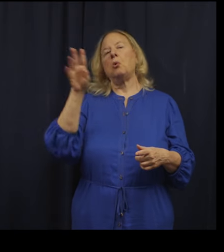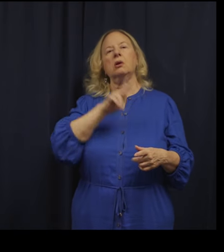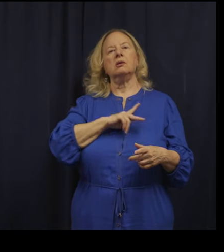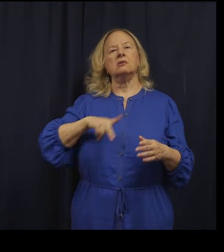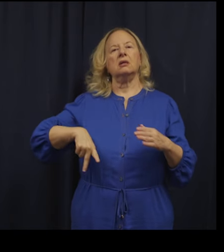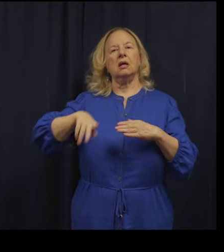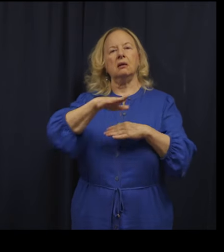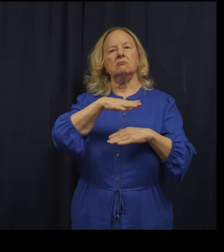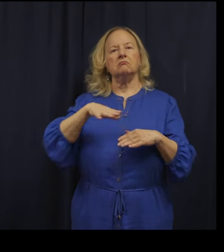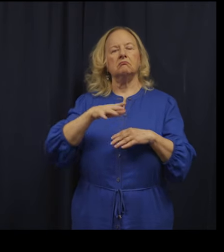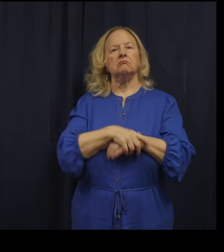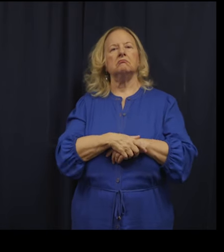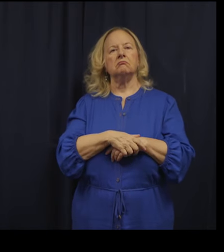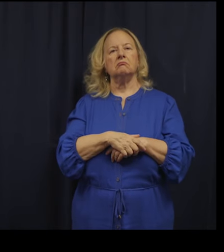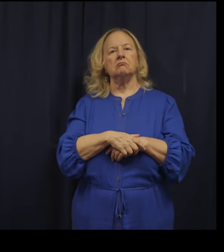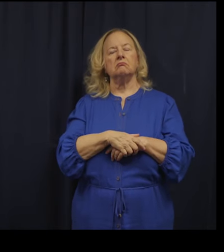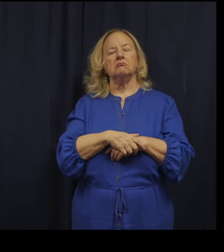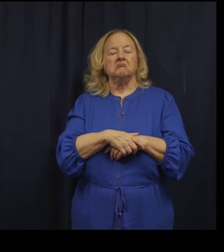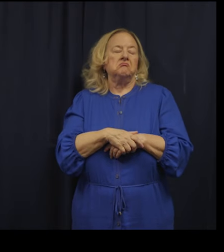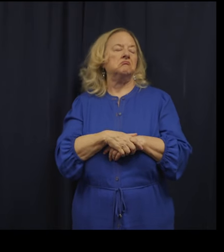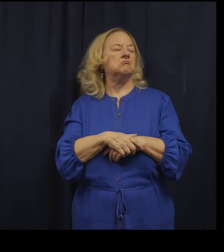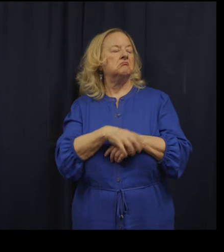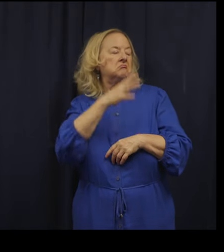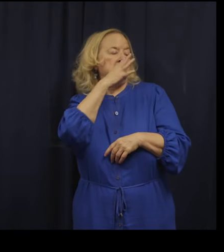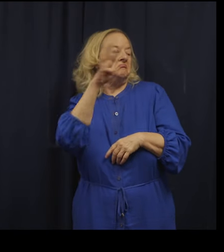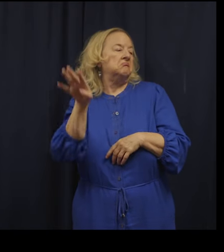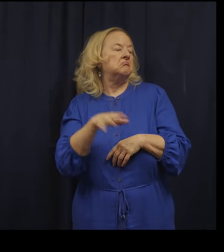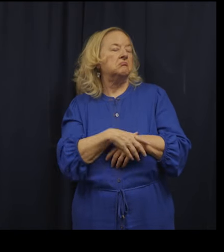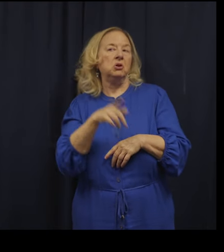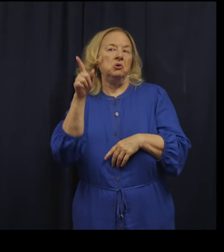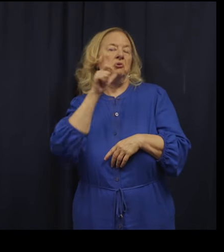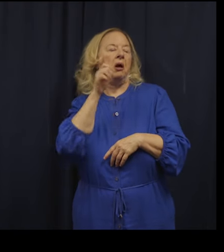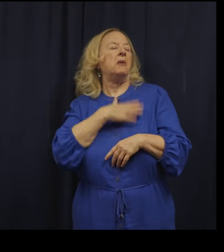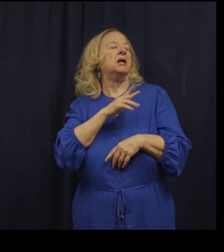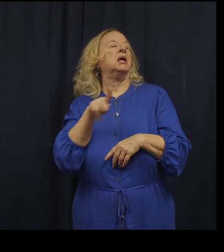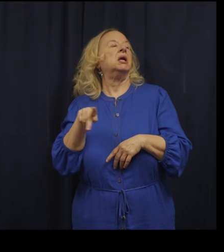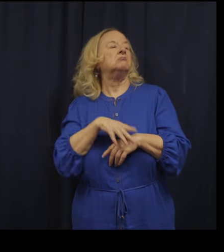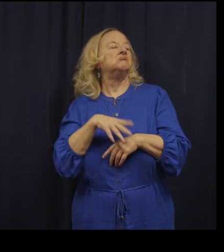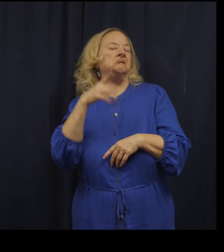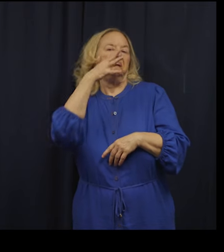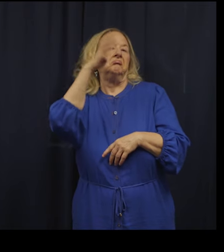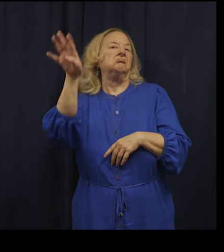kingship. When you don't do what he says, you're saying, you're not my king.